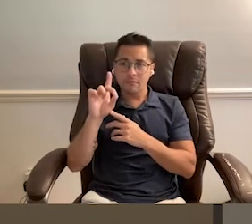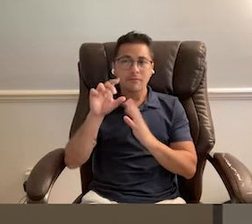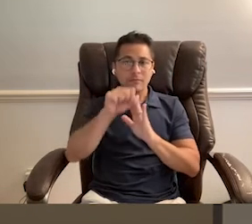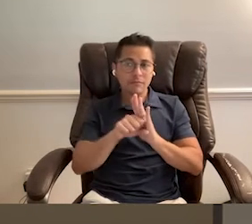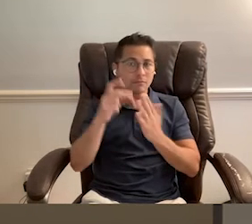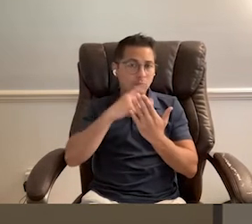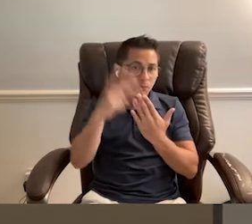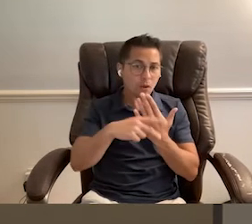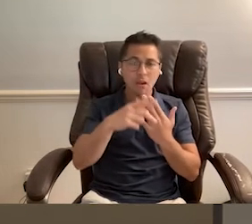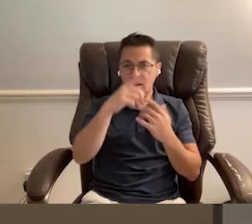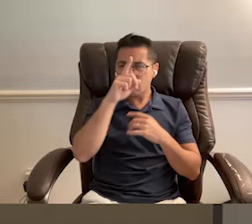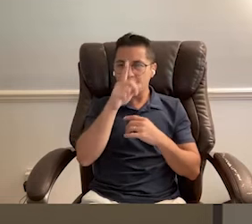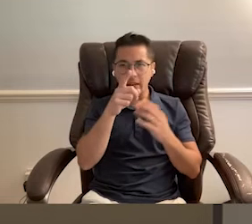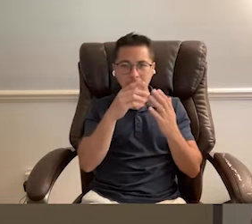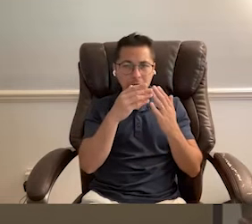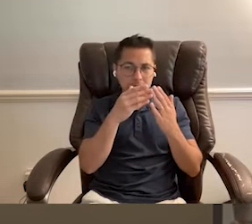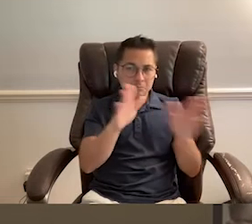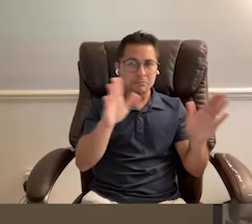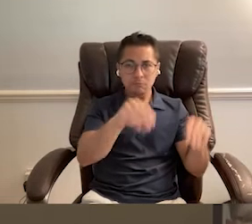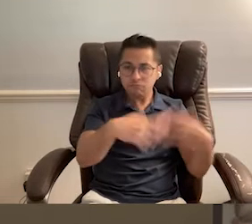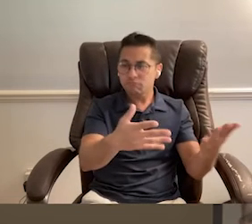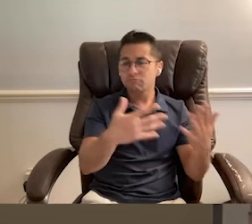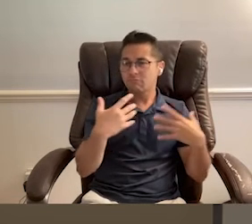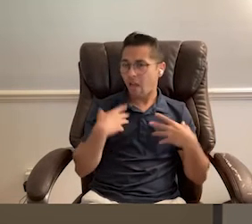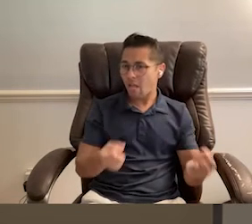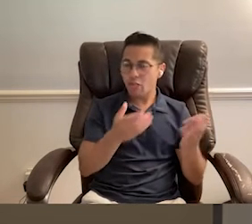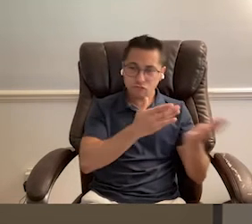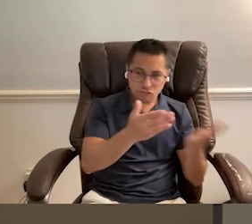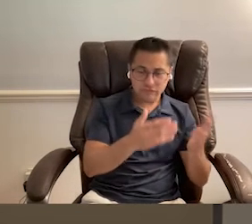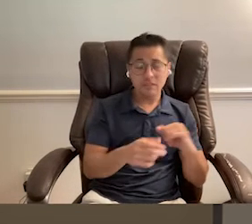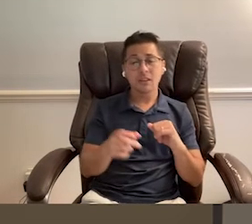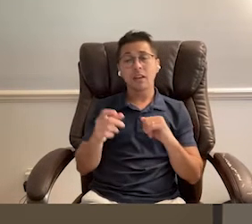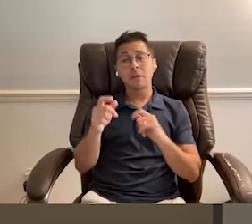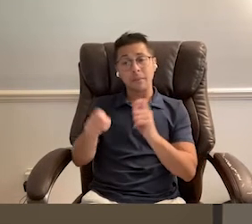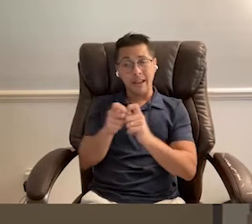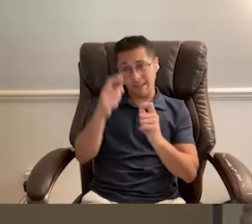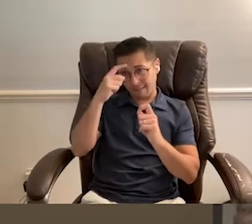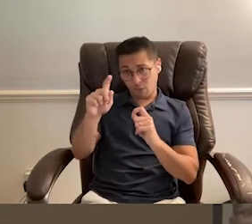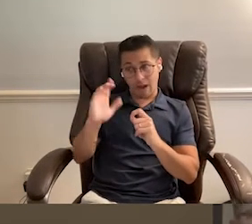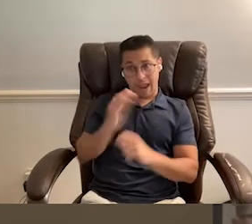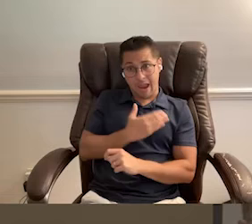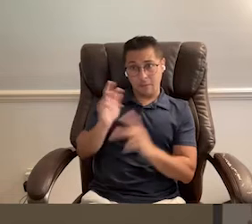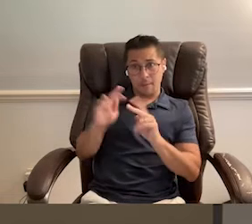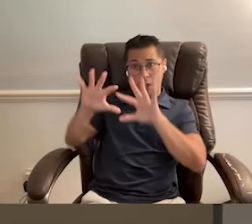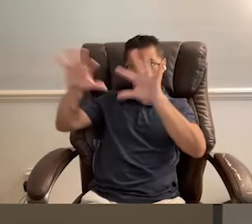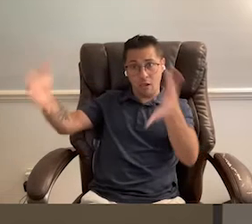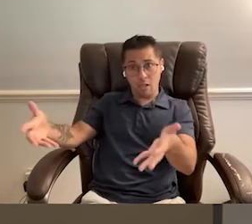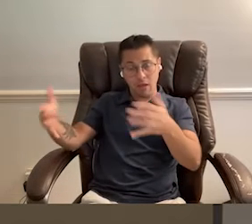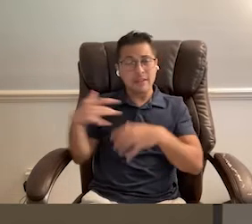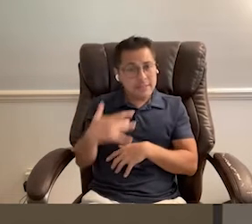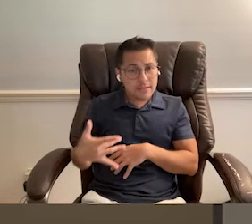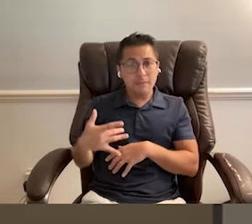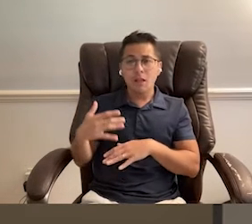robust set of health services. Particularly the individuals that we're serving are on usually a waiver.